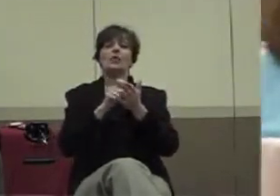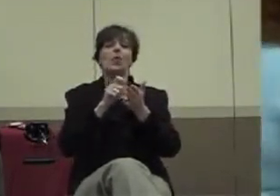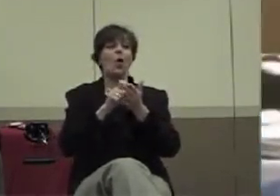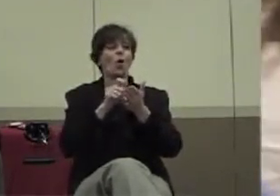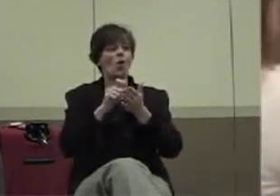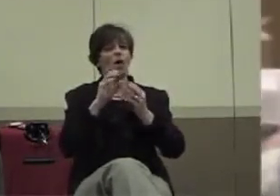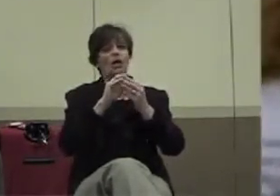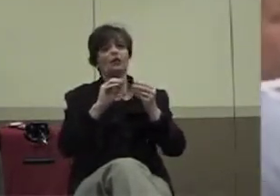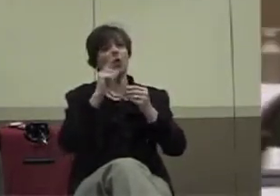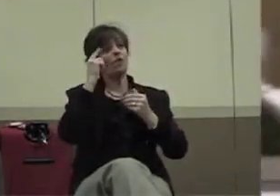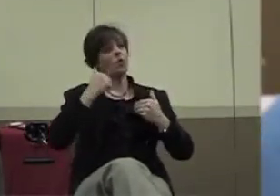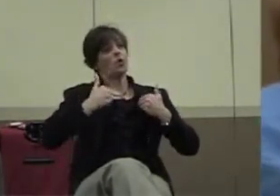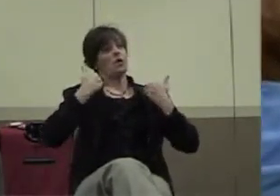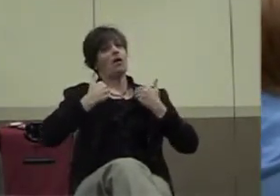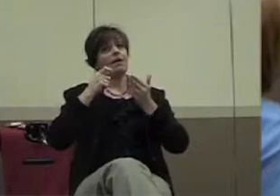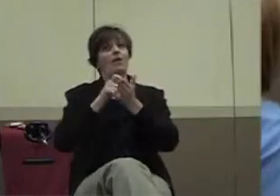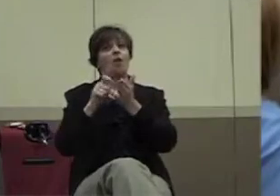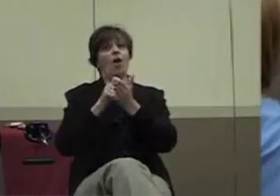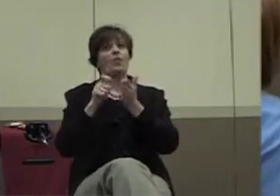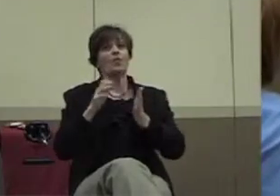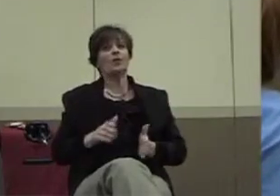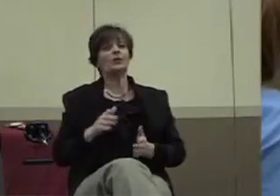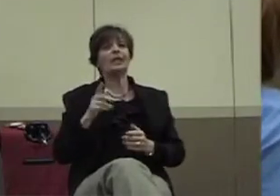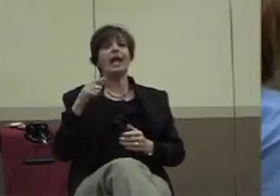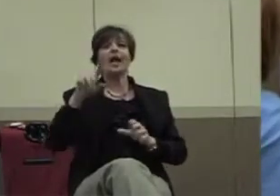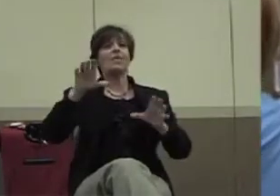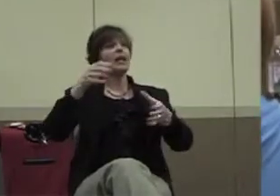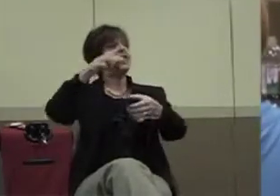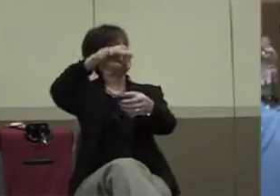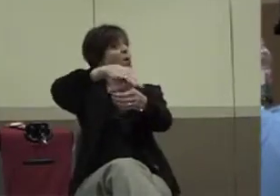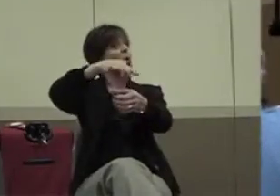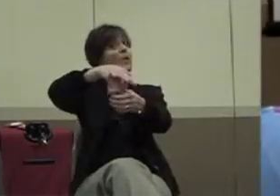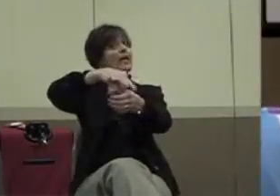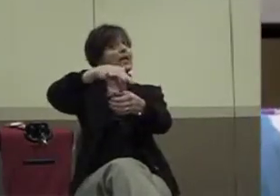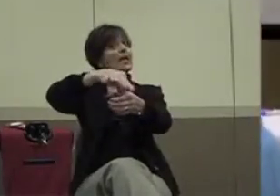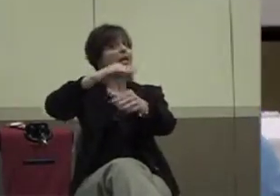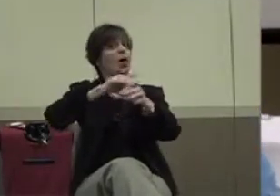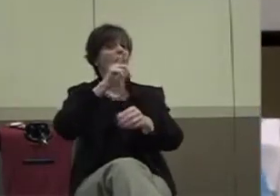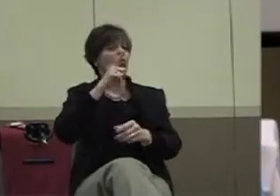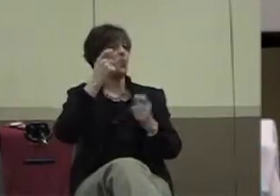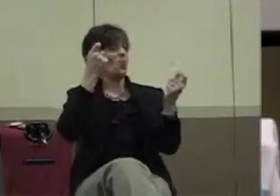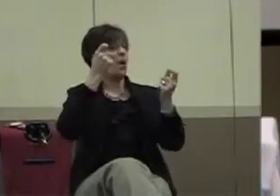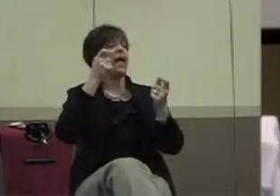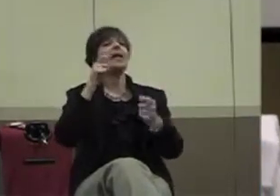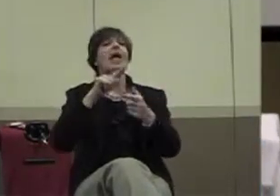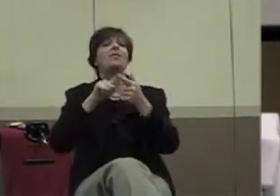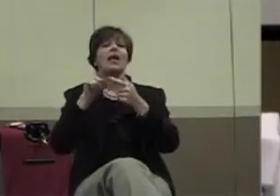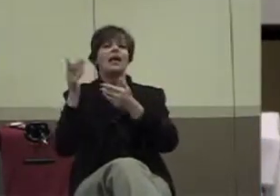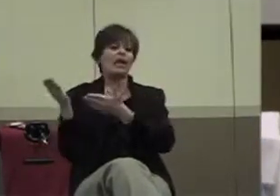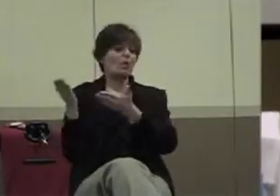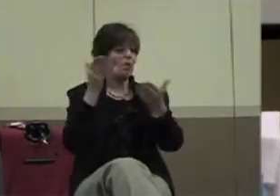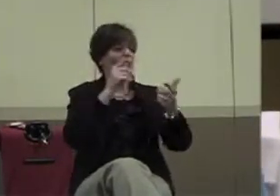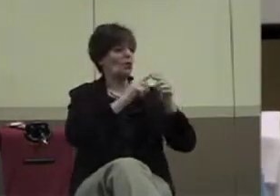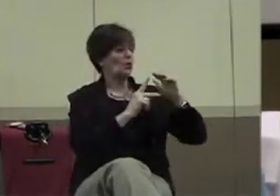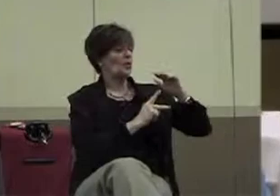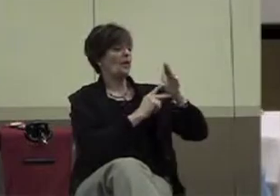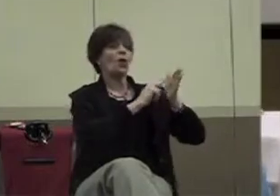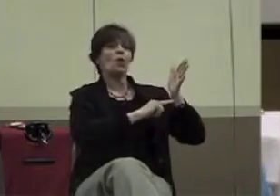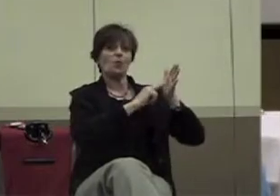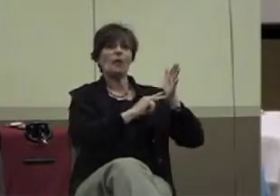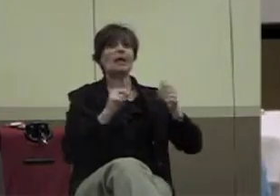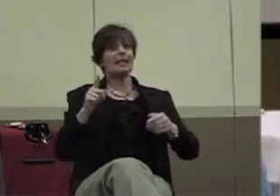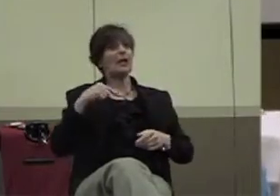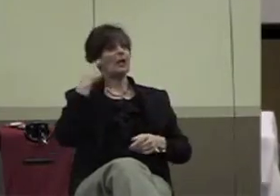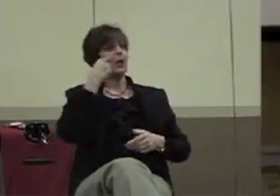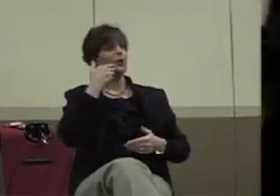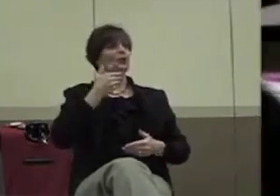and the class voted on who won, and he got to take it down to kindergarten and read it, which makes him look good. That reminded